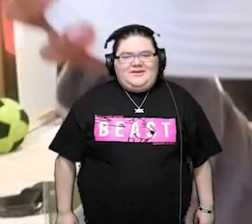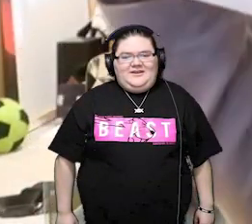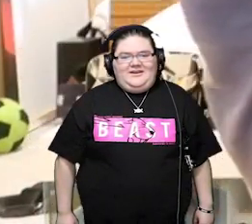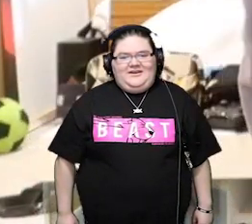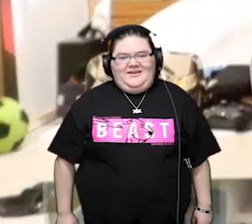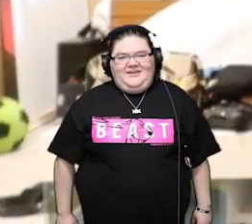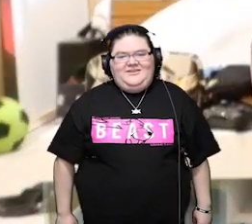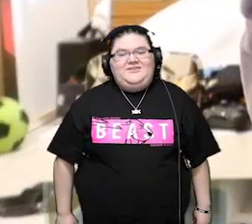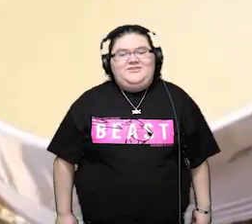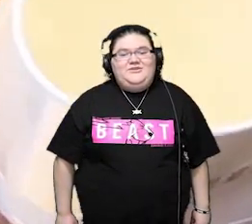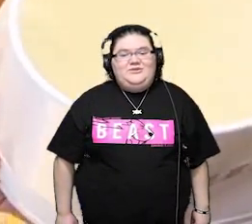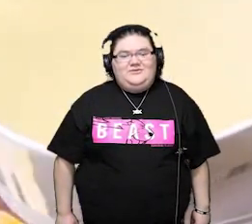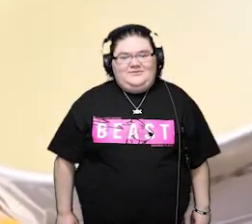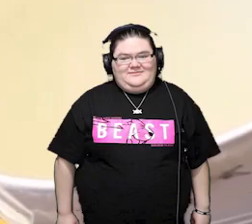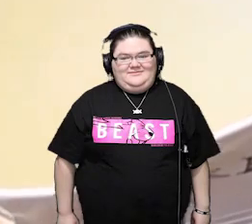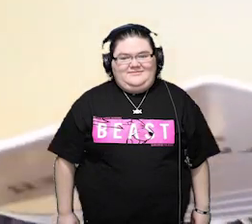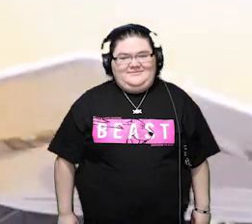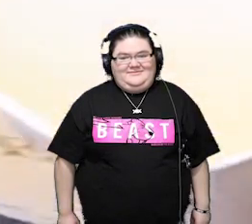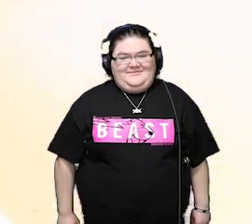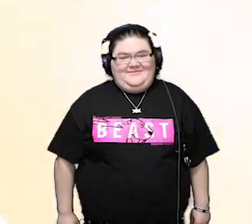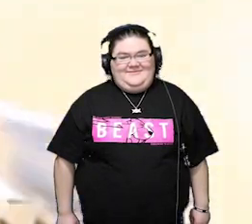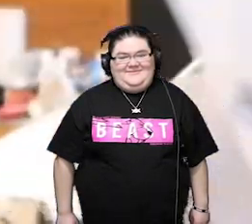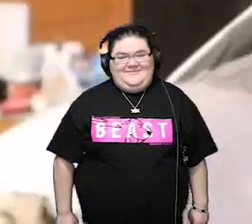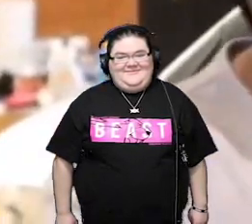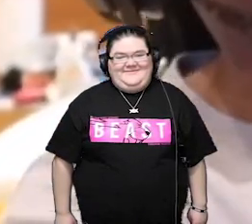this thing! I'm sorry, Mark.